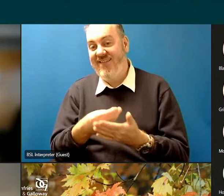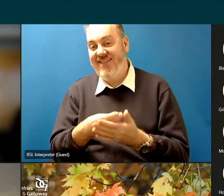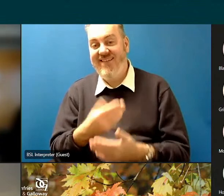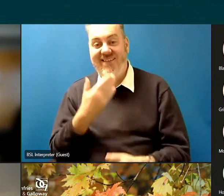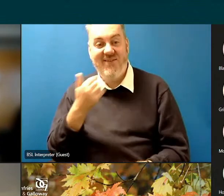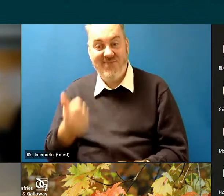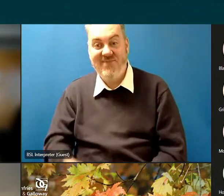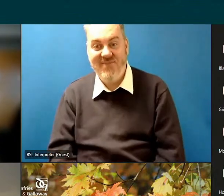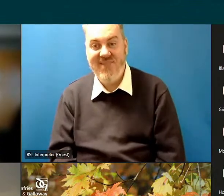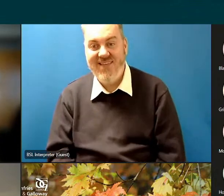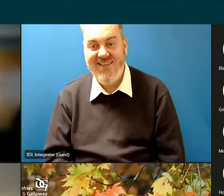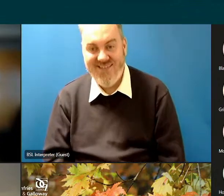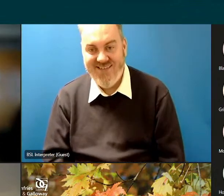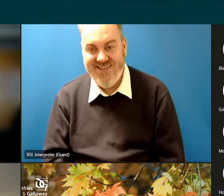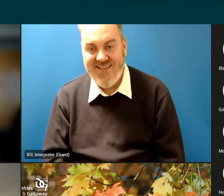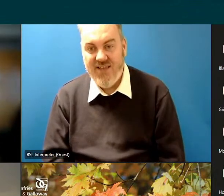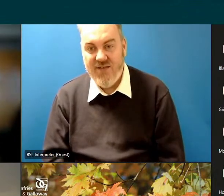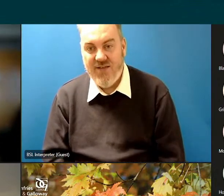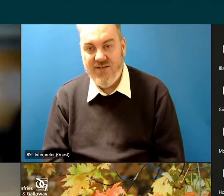Thank you.